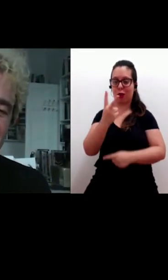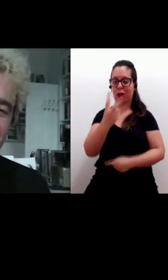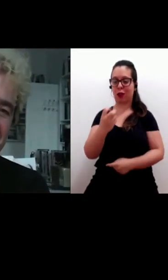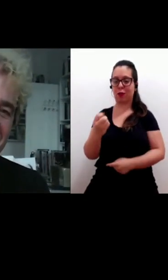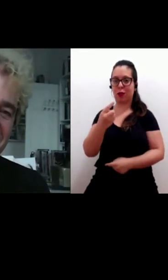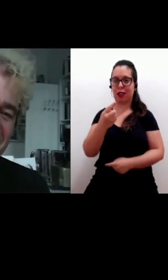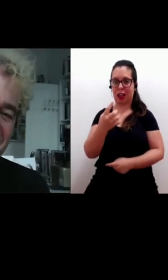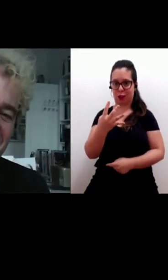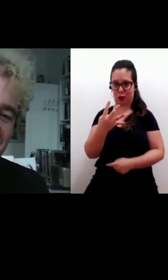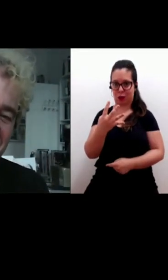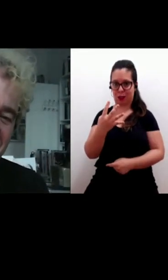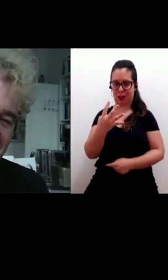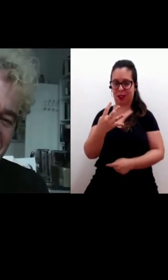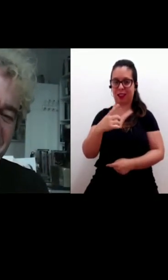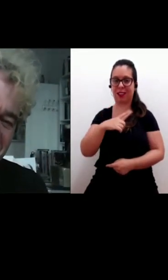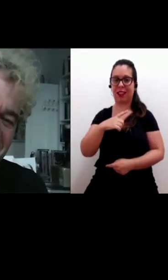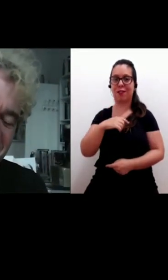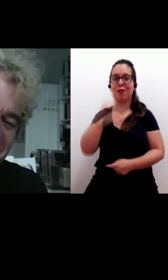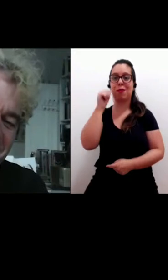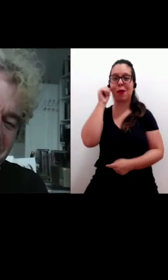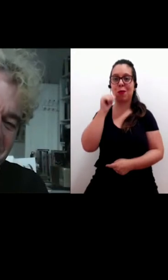filmmaker called Manya Akibari.